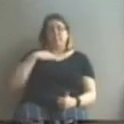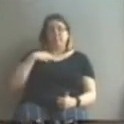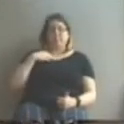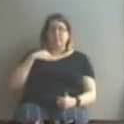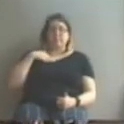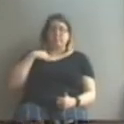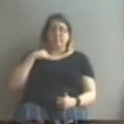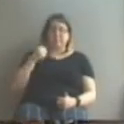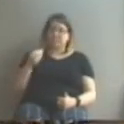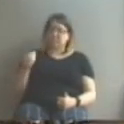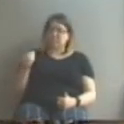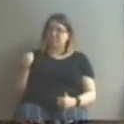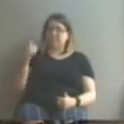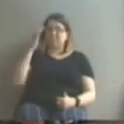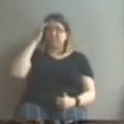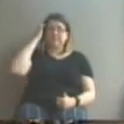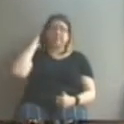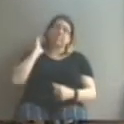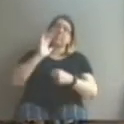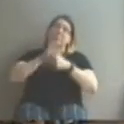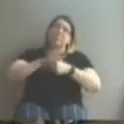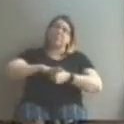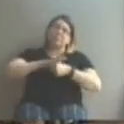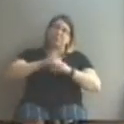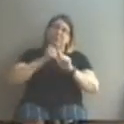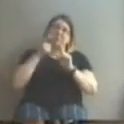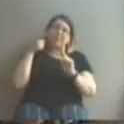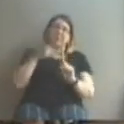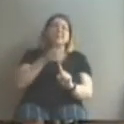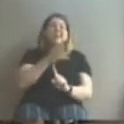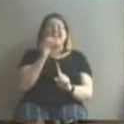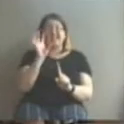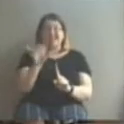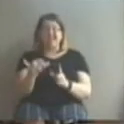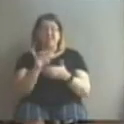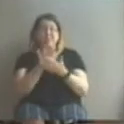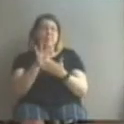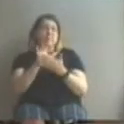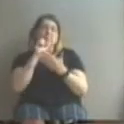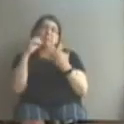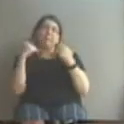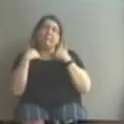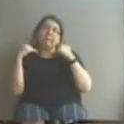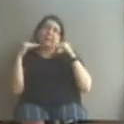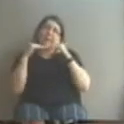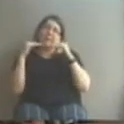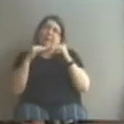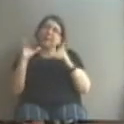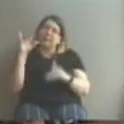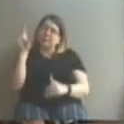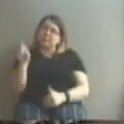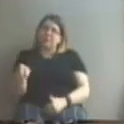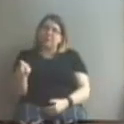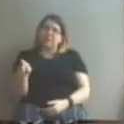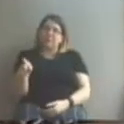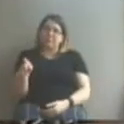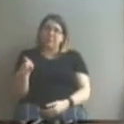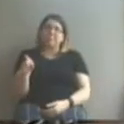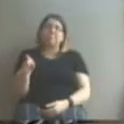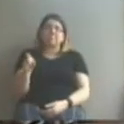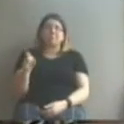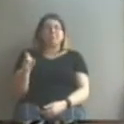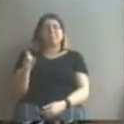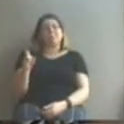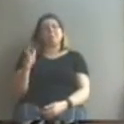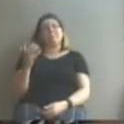feel the direct pressure of this. And many times there's schools that do not have as much equity as they should. And